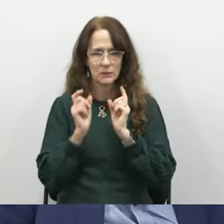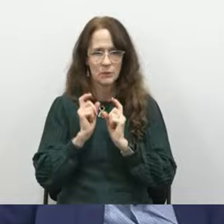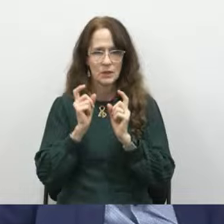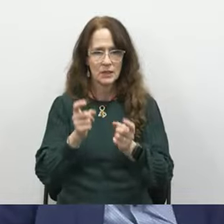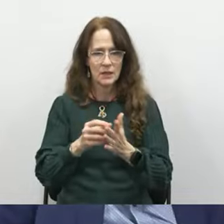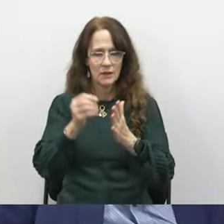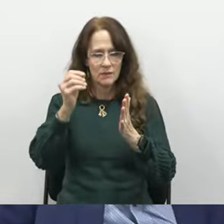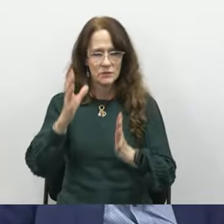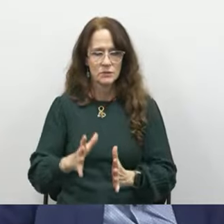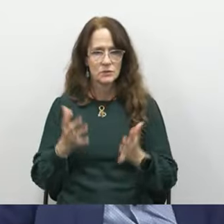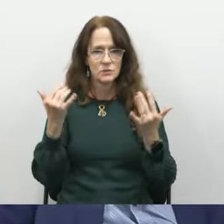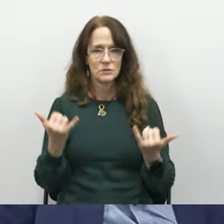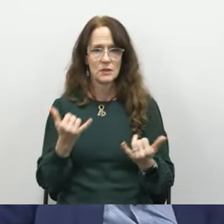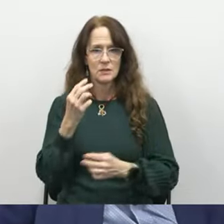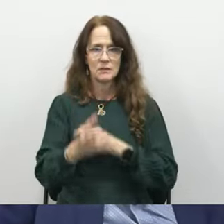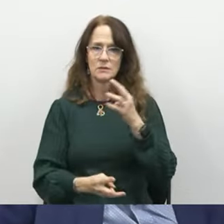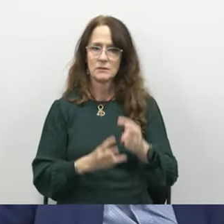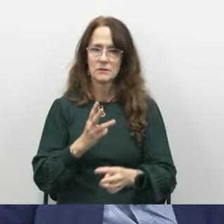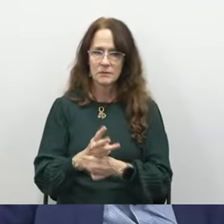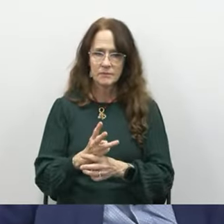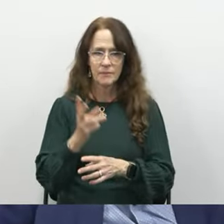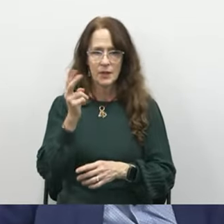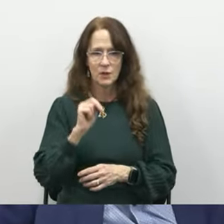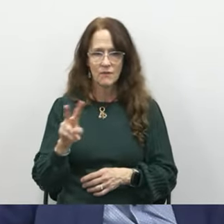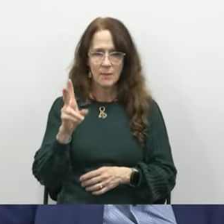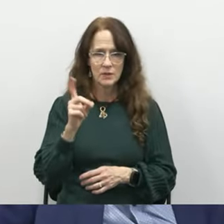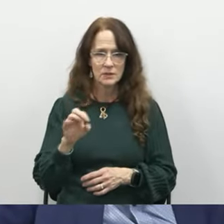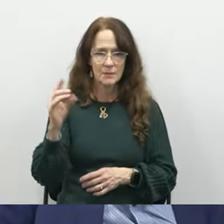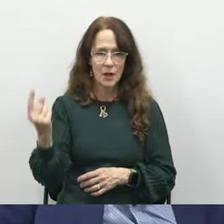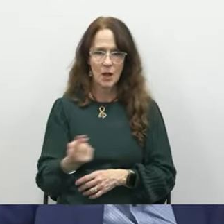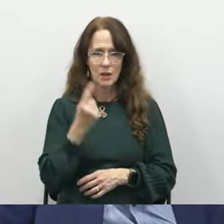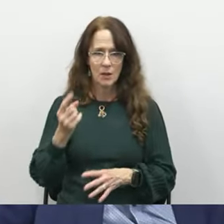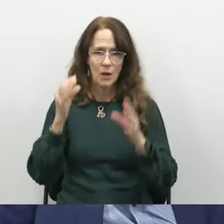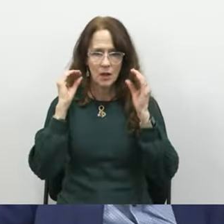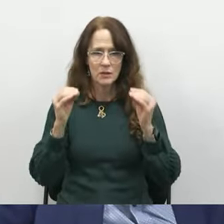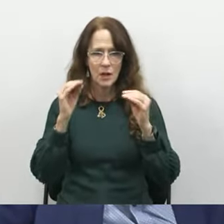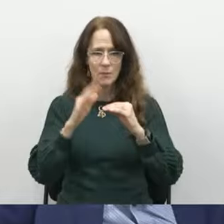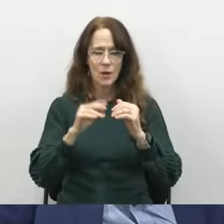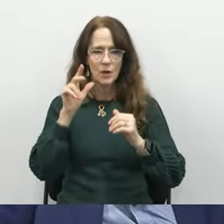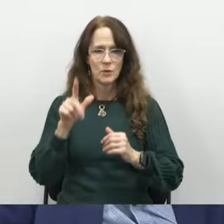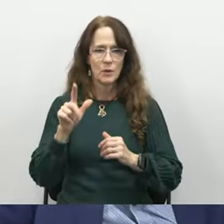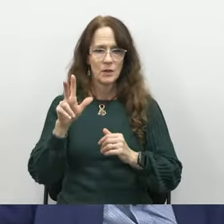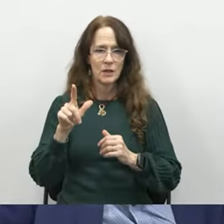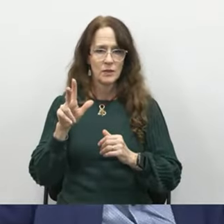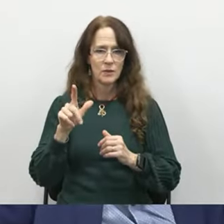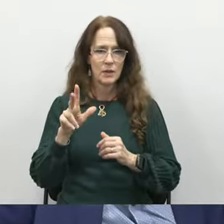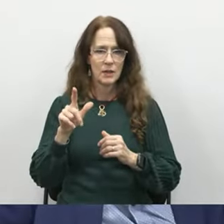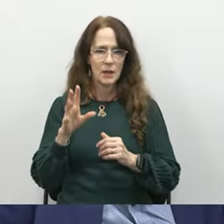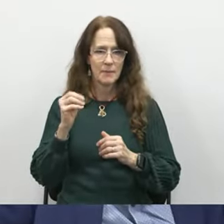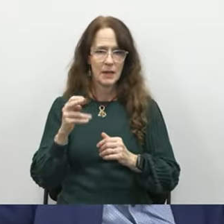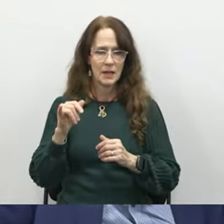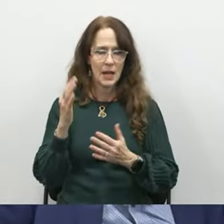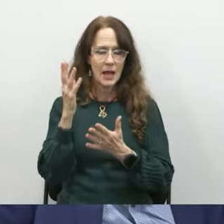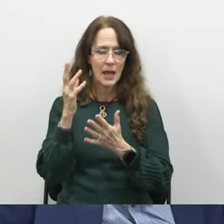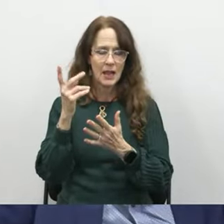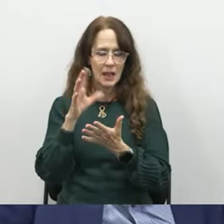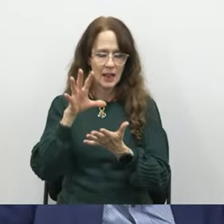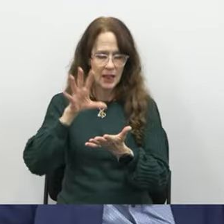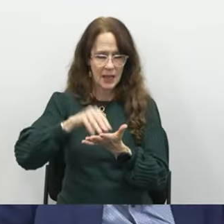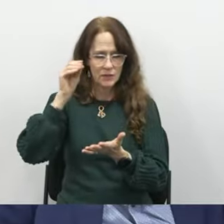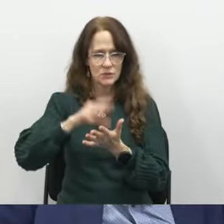in today's society. In November and December alone, I taught more than 23 media literacy lessons.